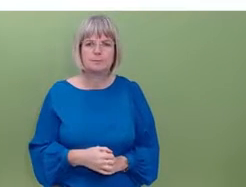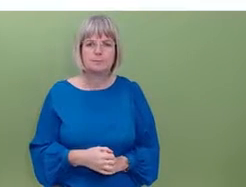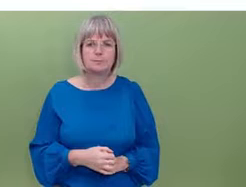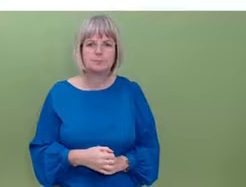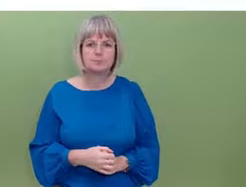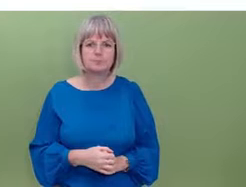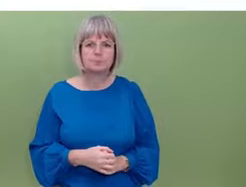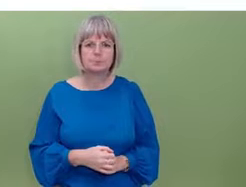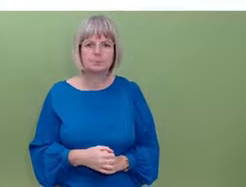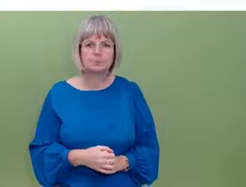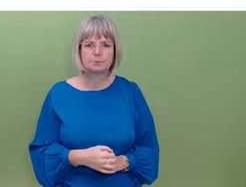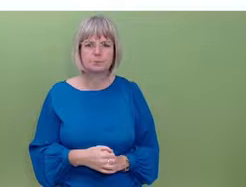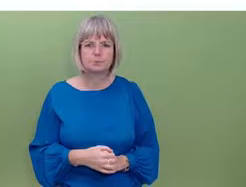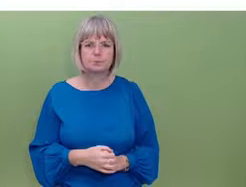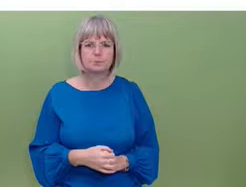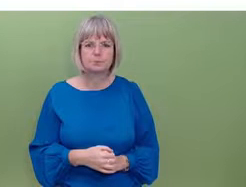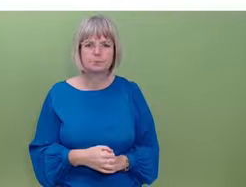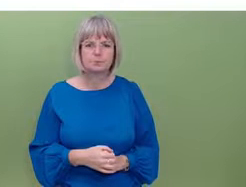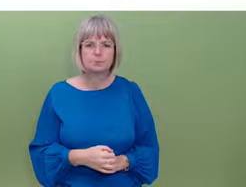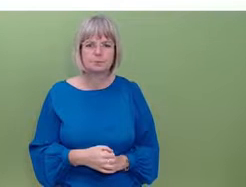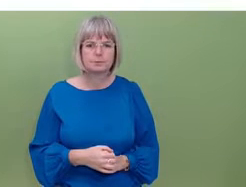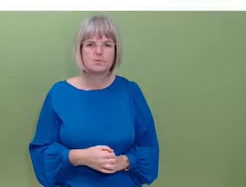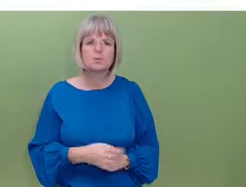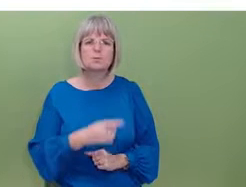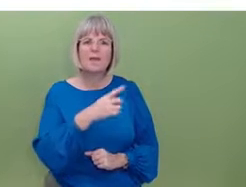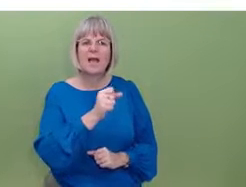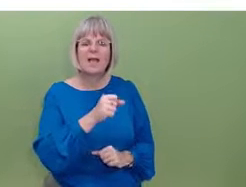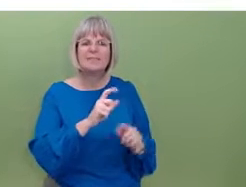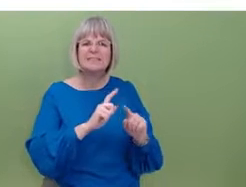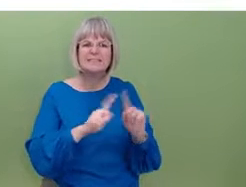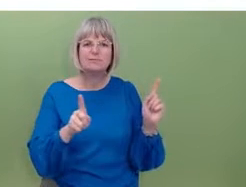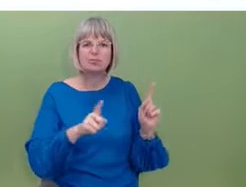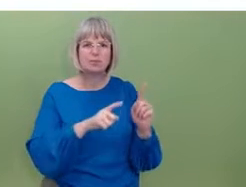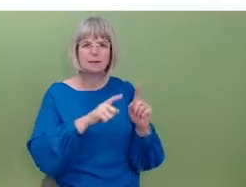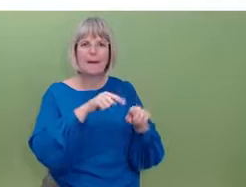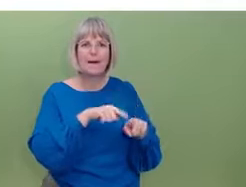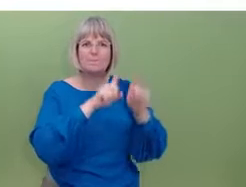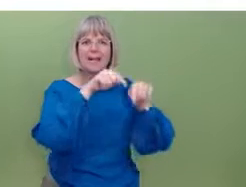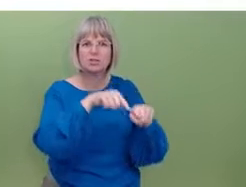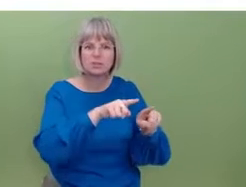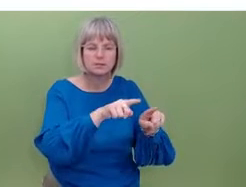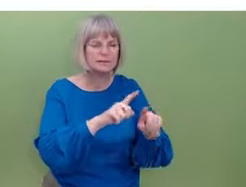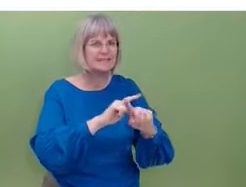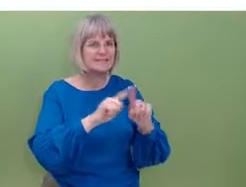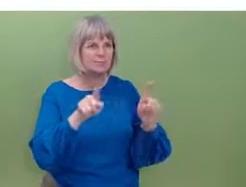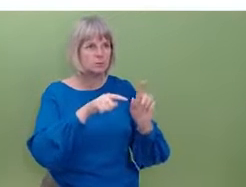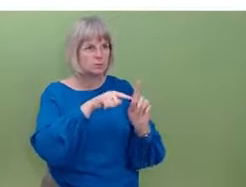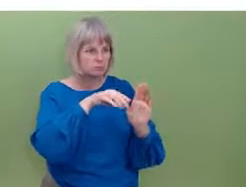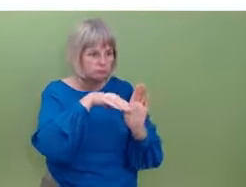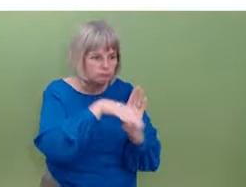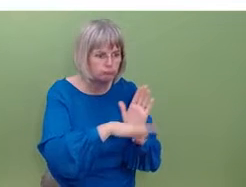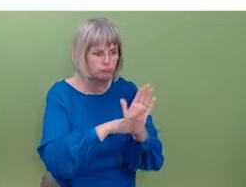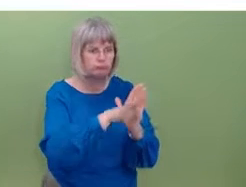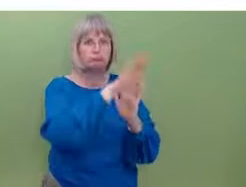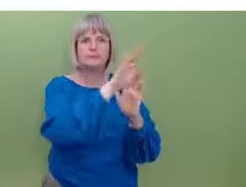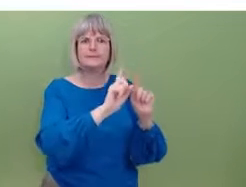for example, different patterns in different trajectory groups.